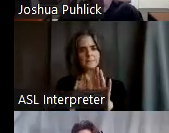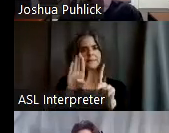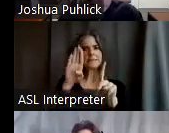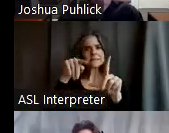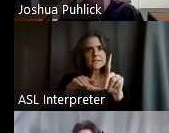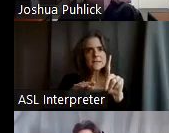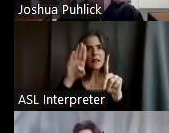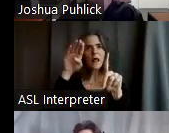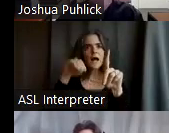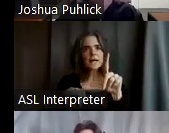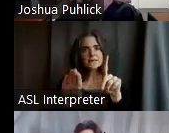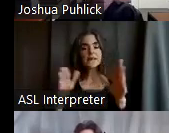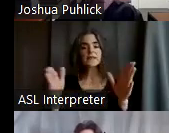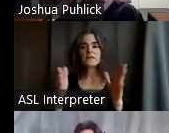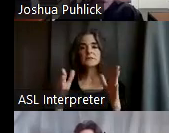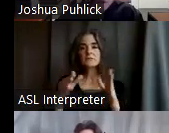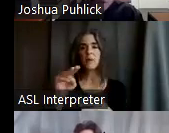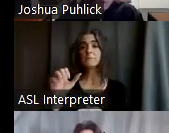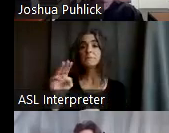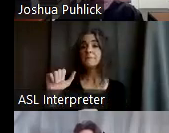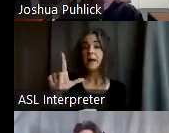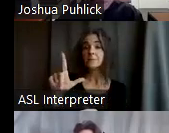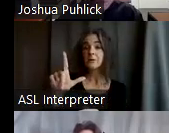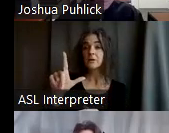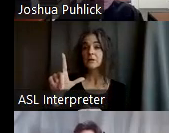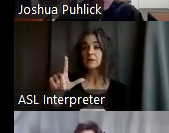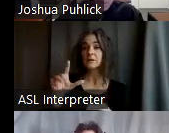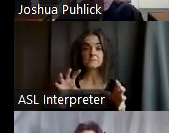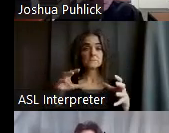small mammal populations as well.